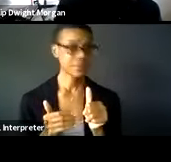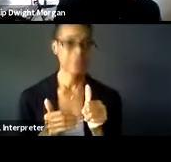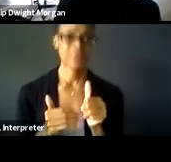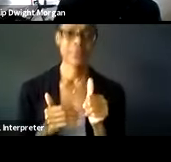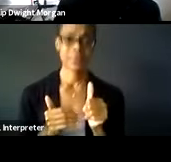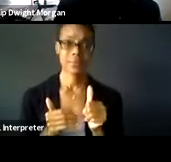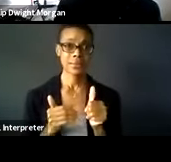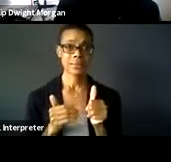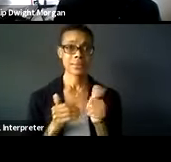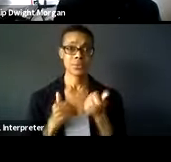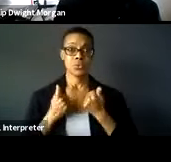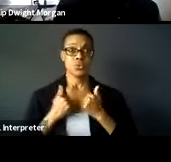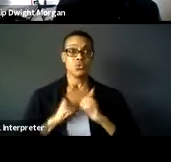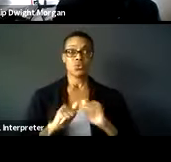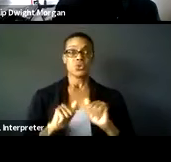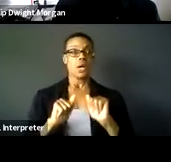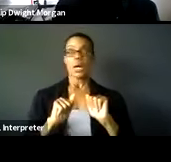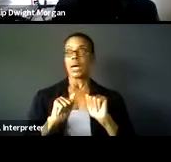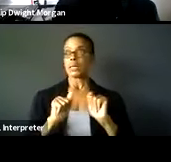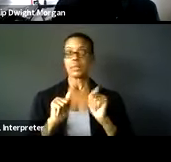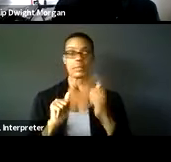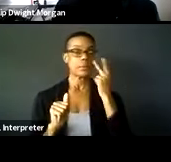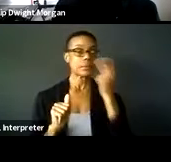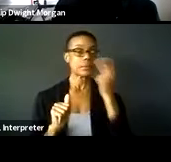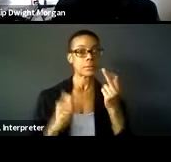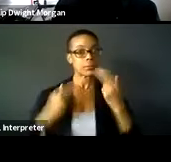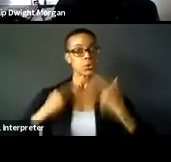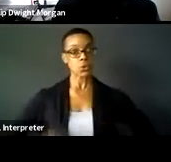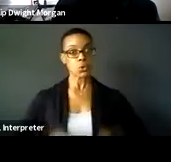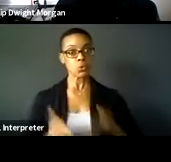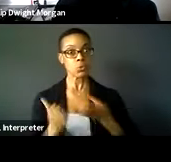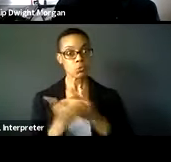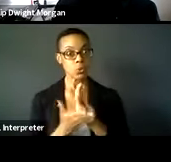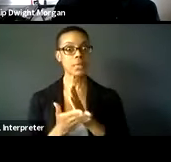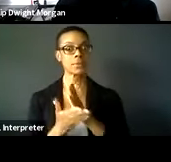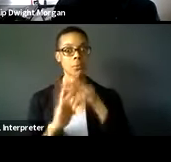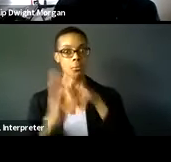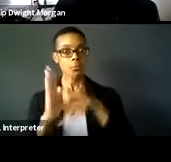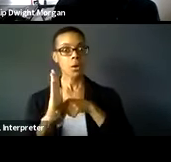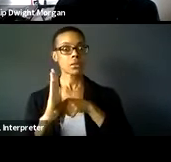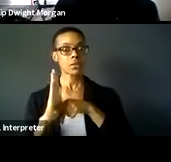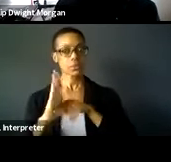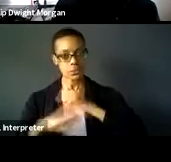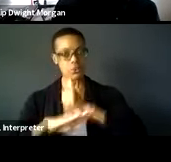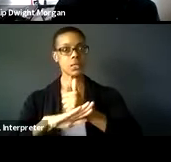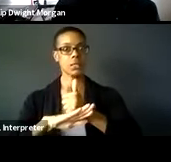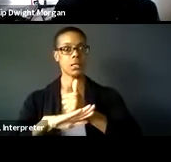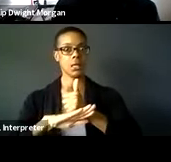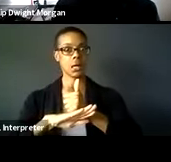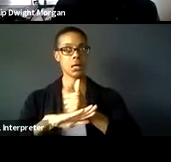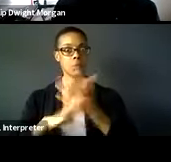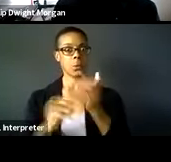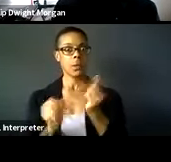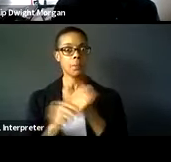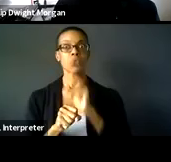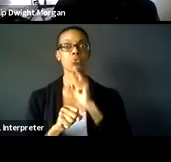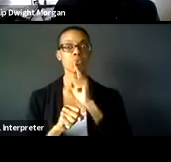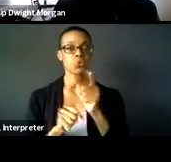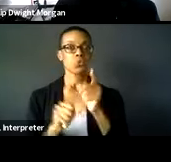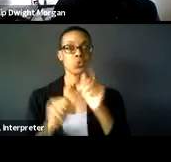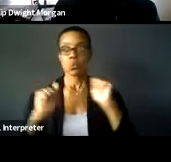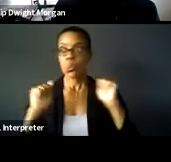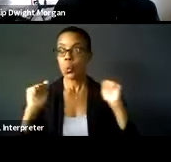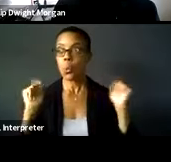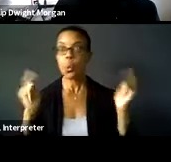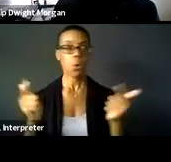see the human rights lenses in the policies you make and making sure that to everyone understand